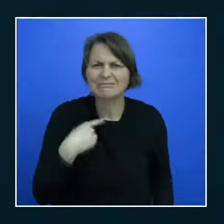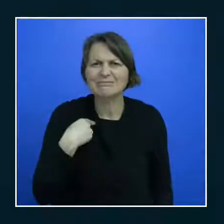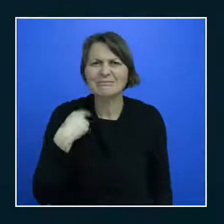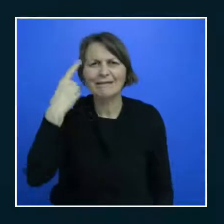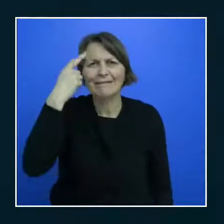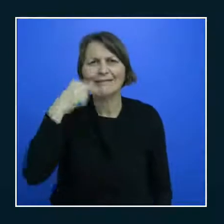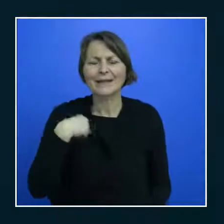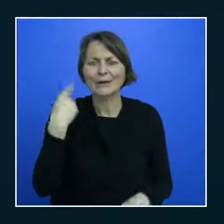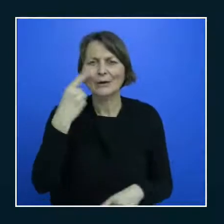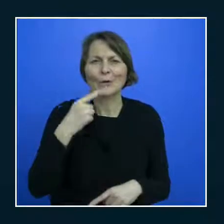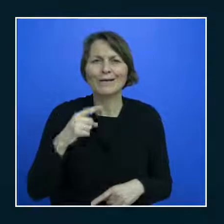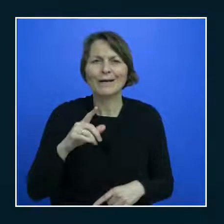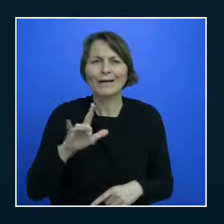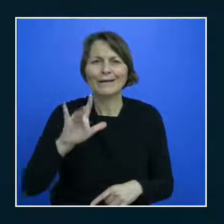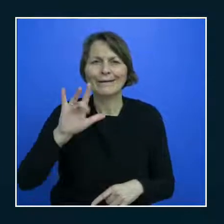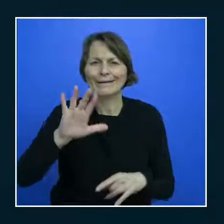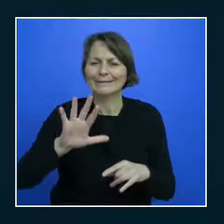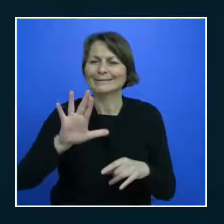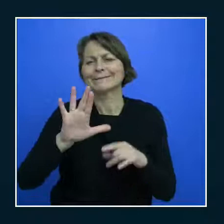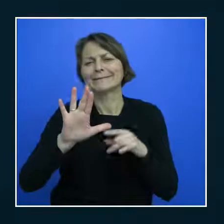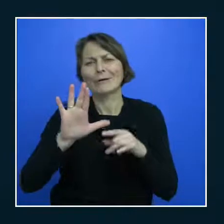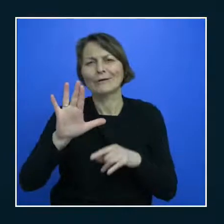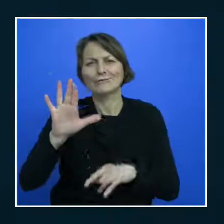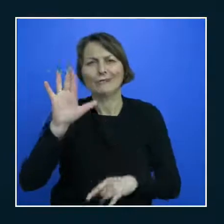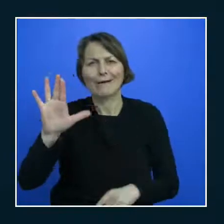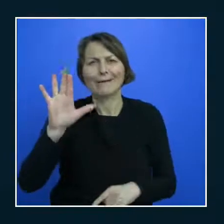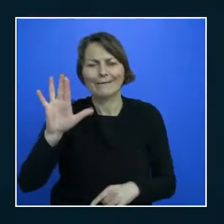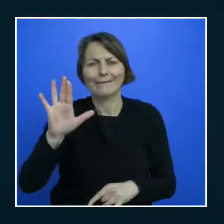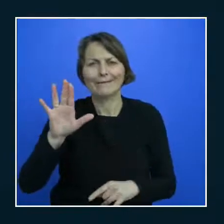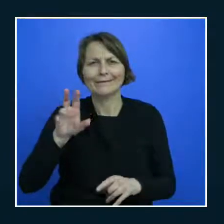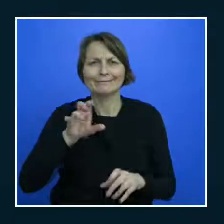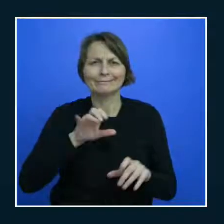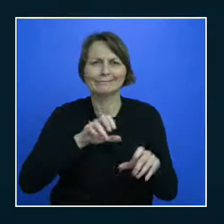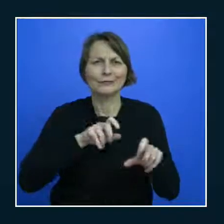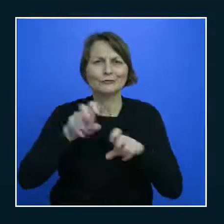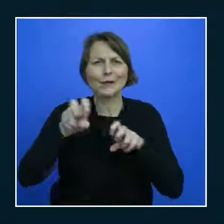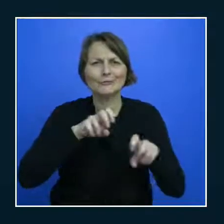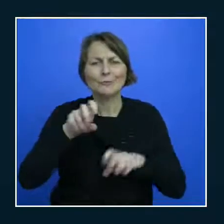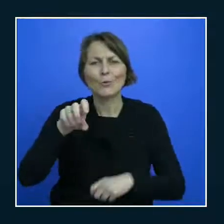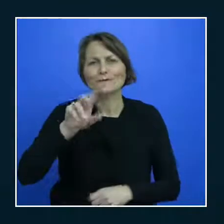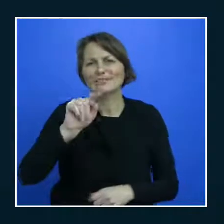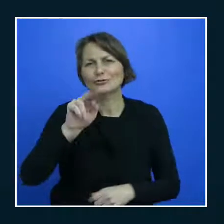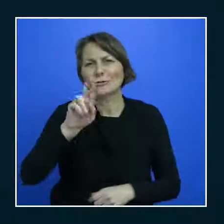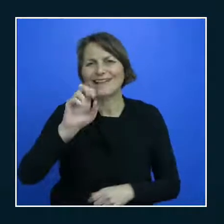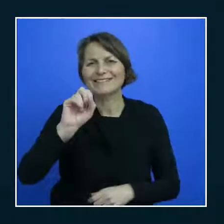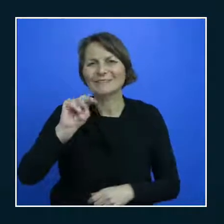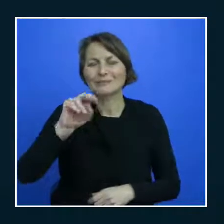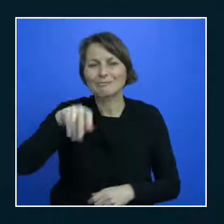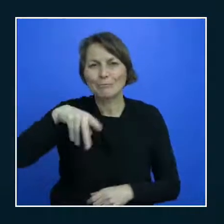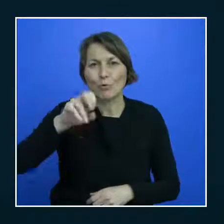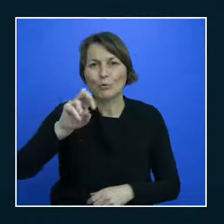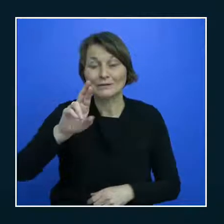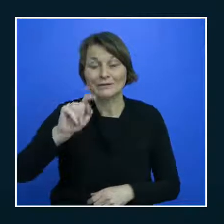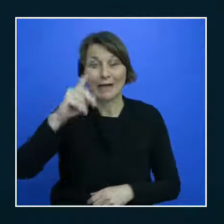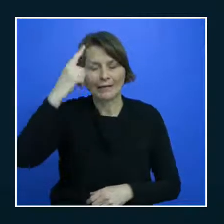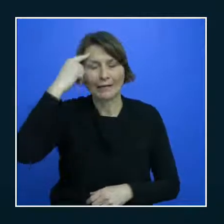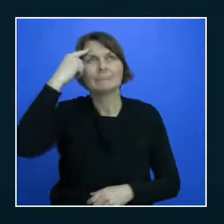Star Trek transporter thing. And so I got it in my head that I should stand on it.